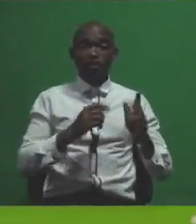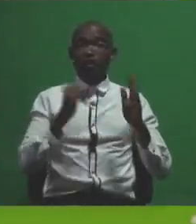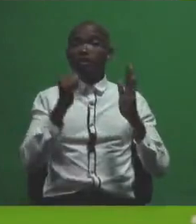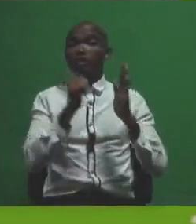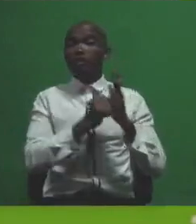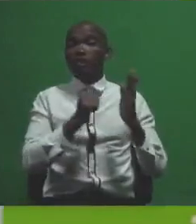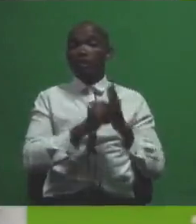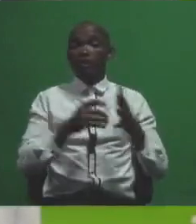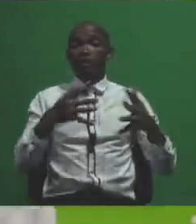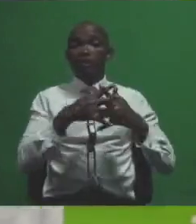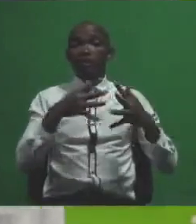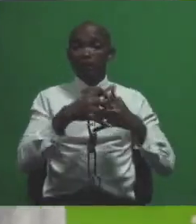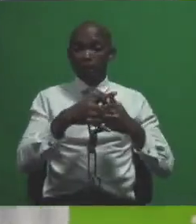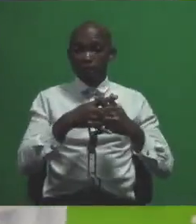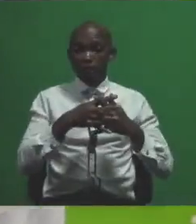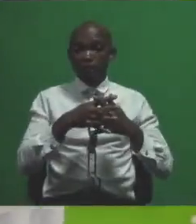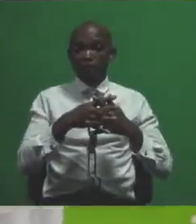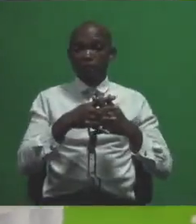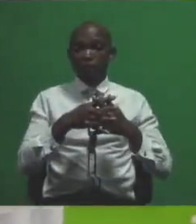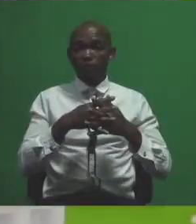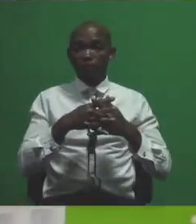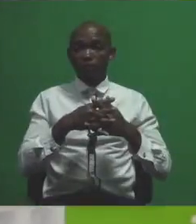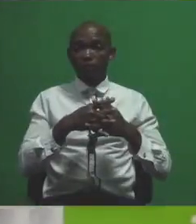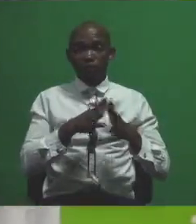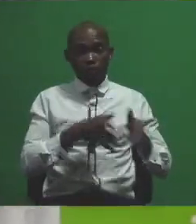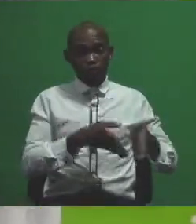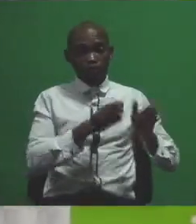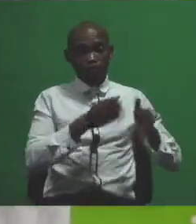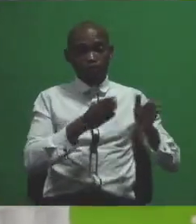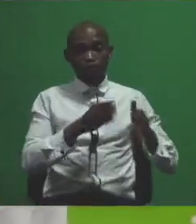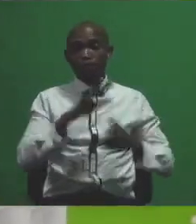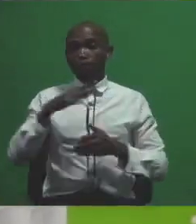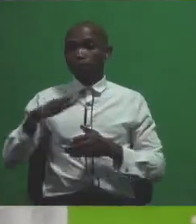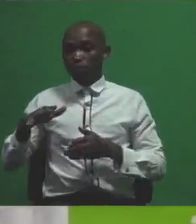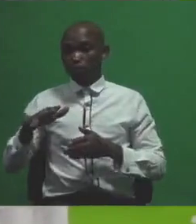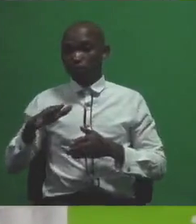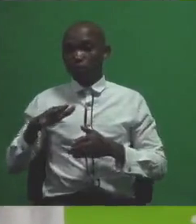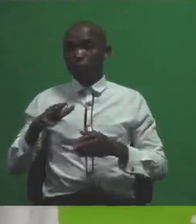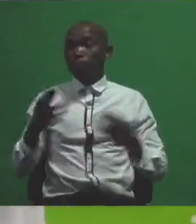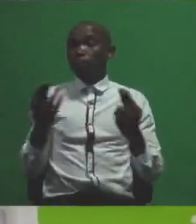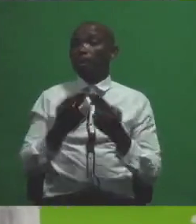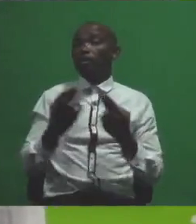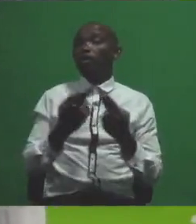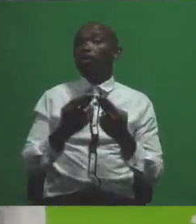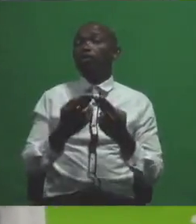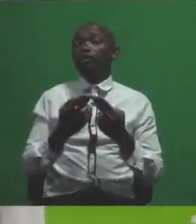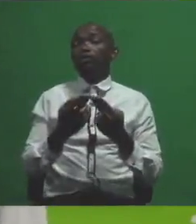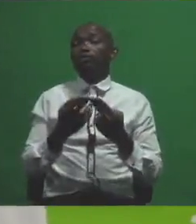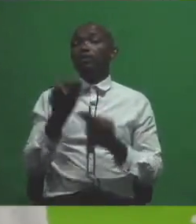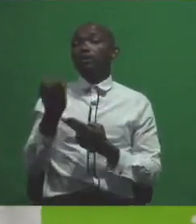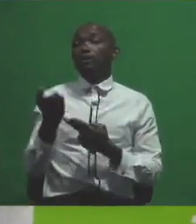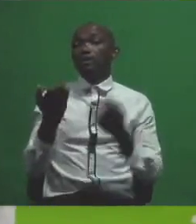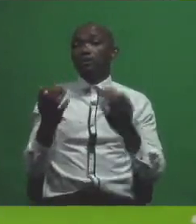Also, laboratory should have two entries, one of which is